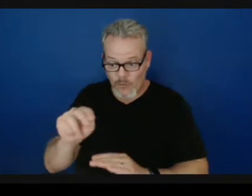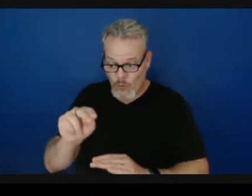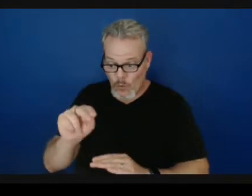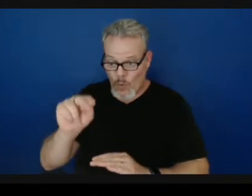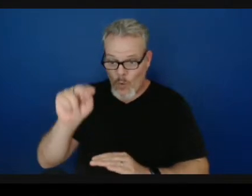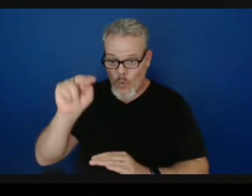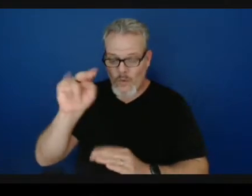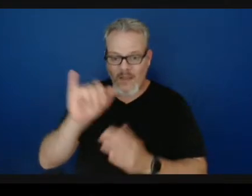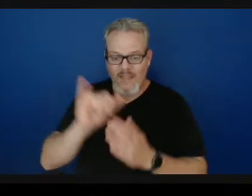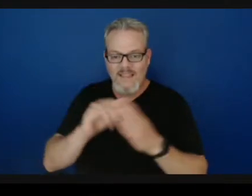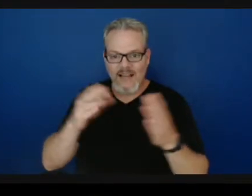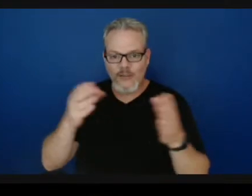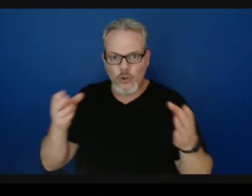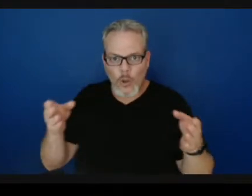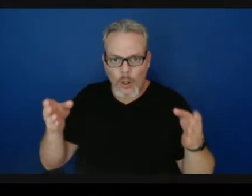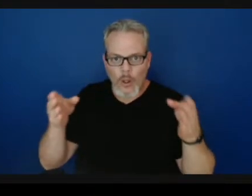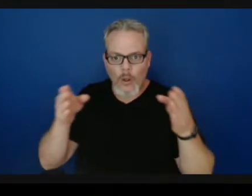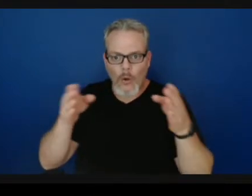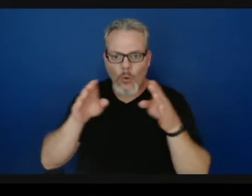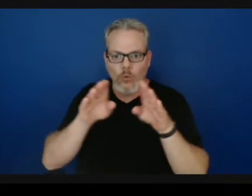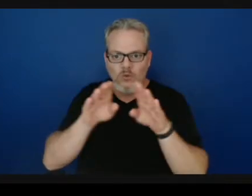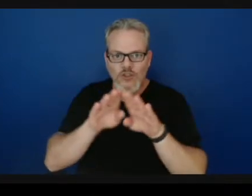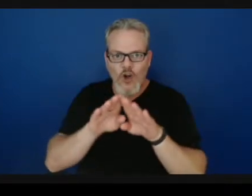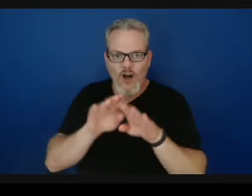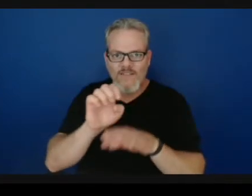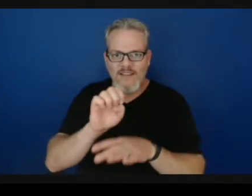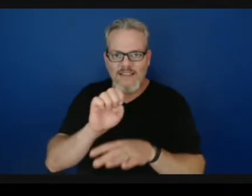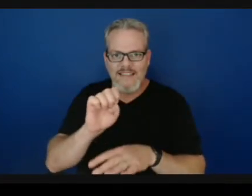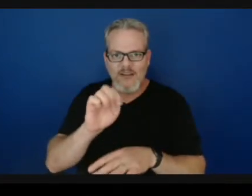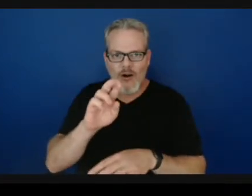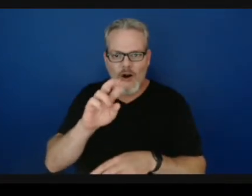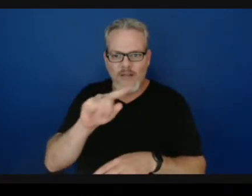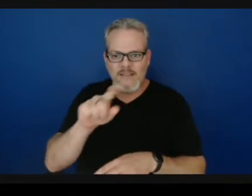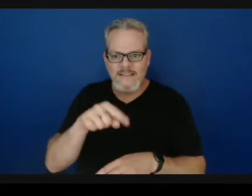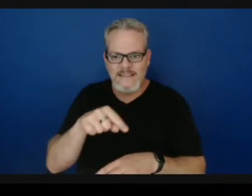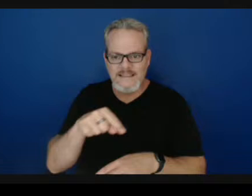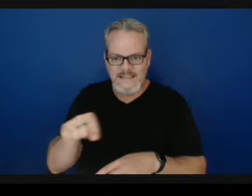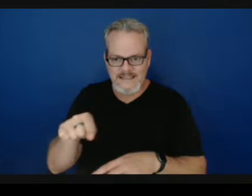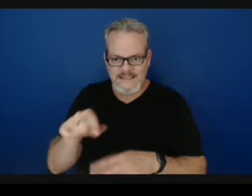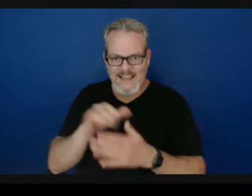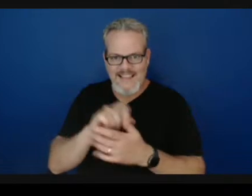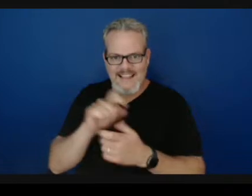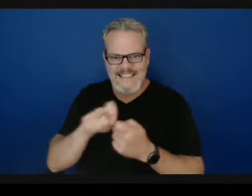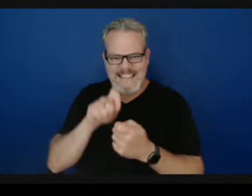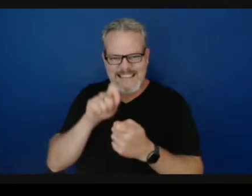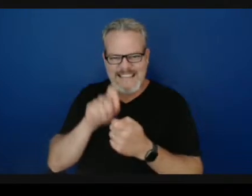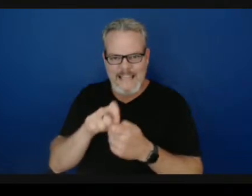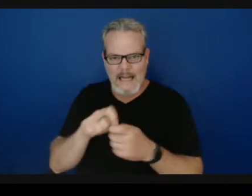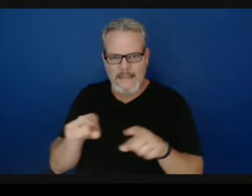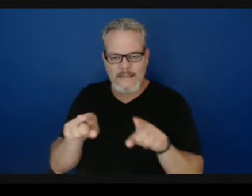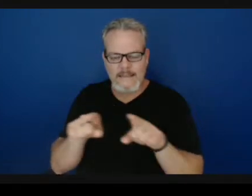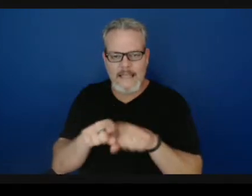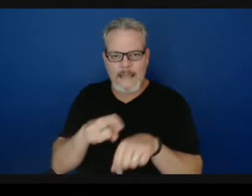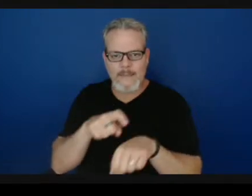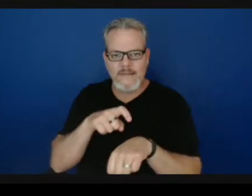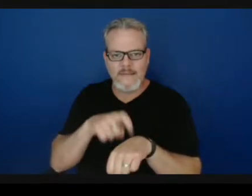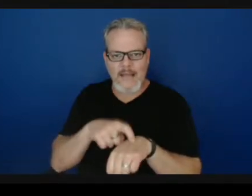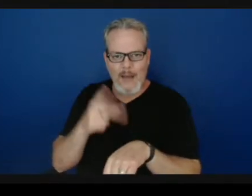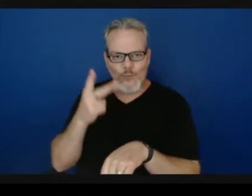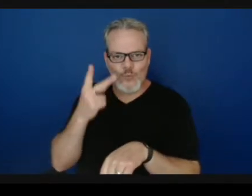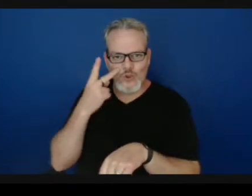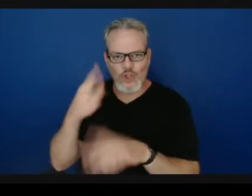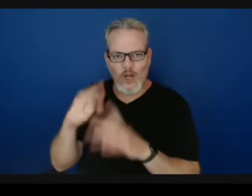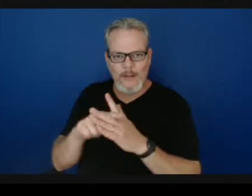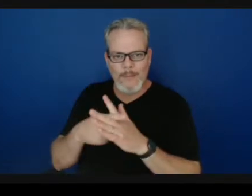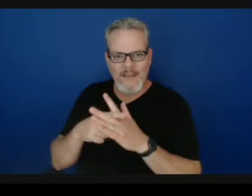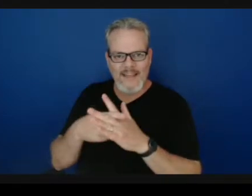closing off this east rift zone. And that was exactly the same time we saw the beginning of earthquakes in the